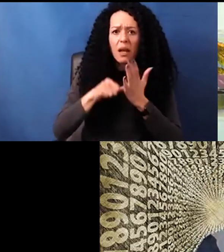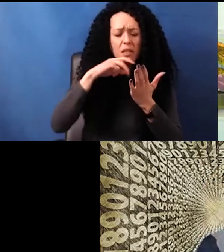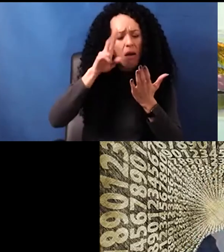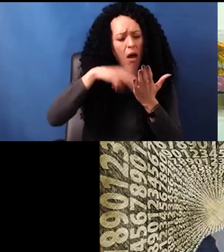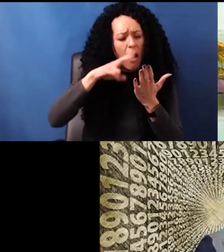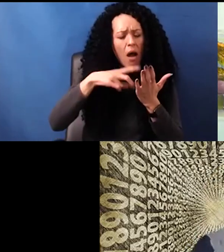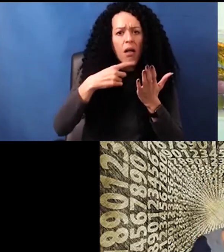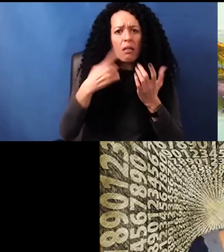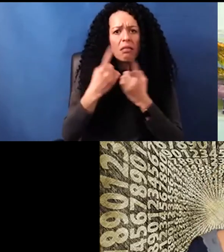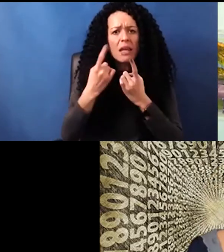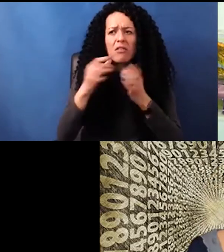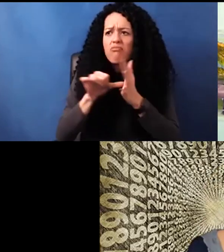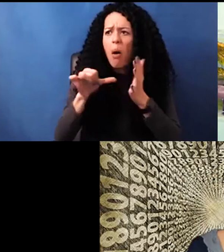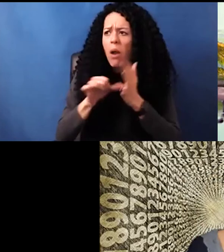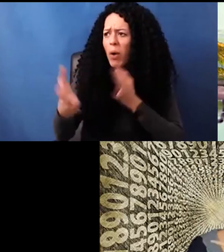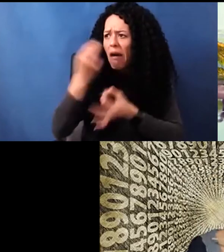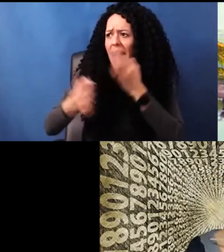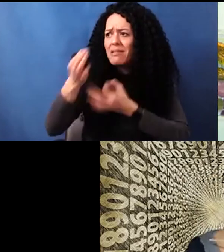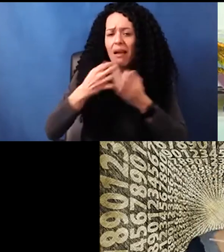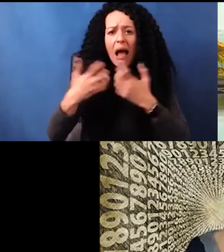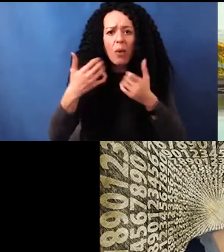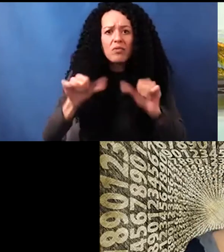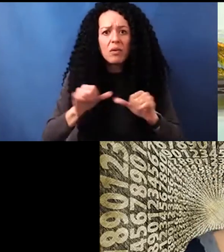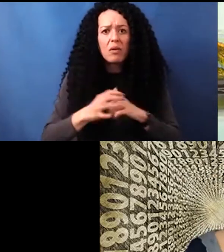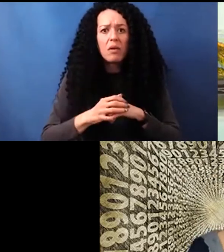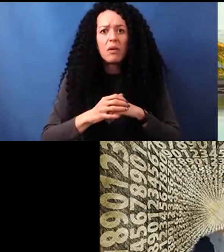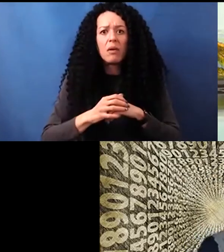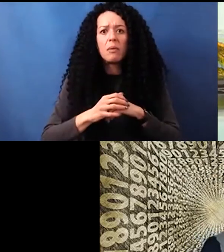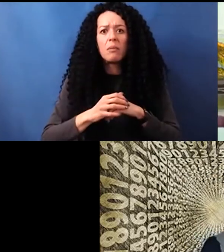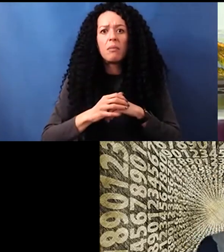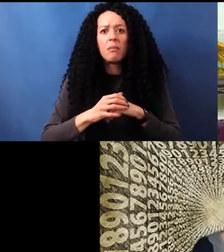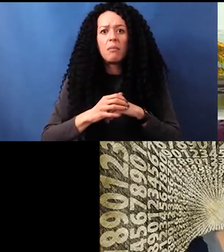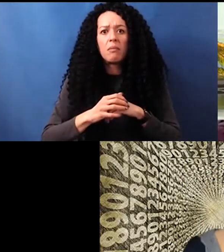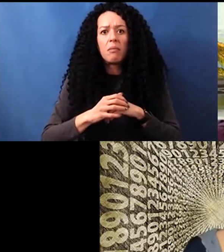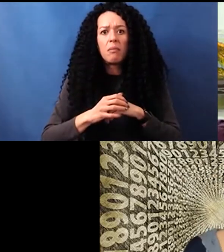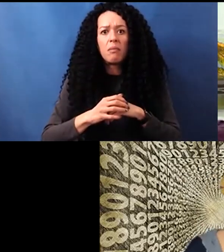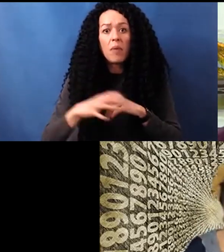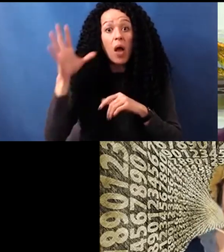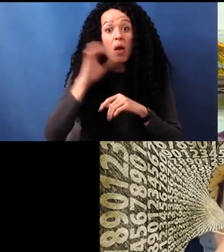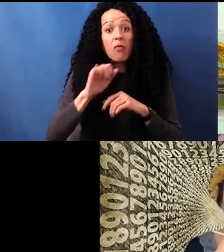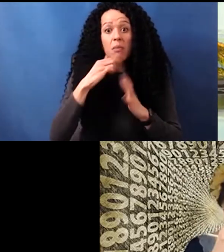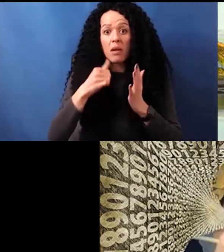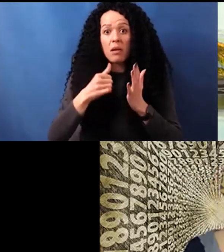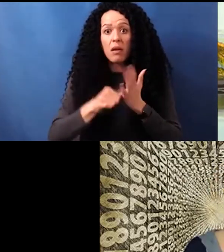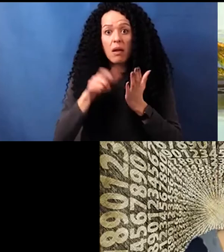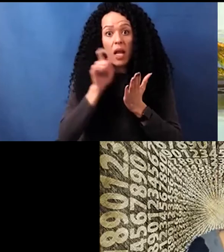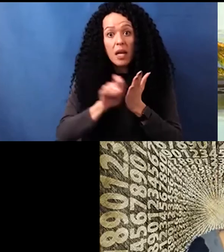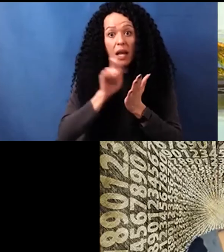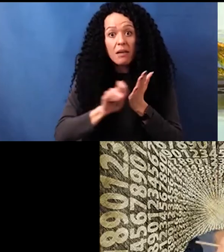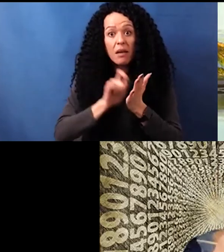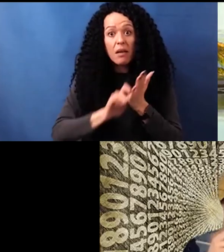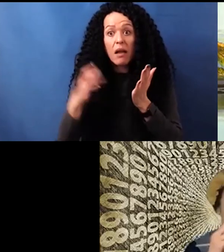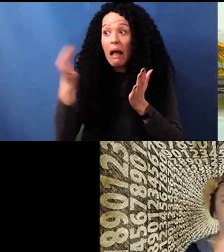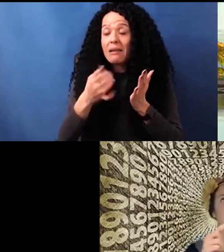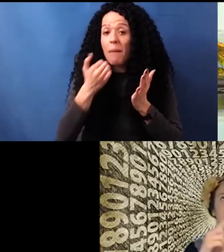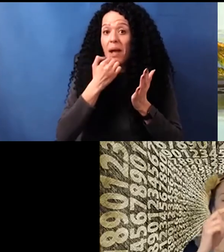an explanation when she met with any difficulty. Among my papers, I lately found many of her notes asking